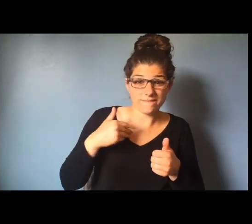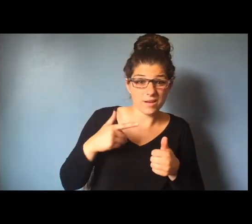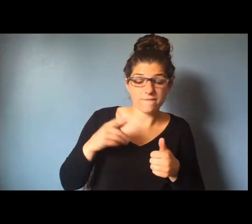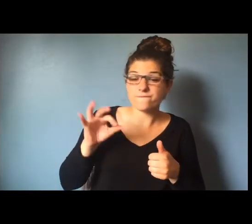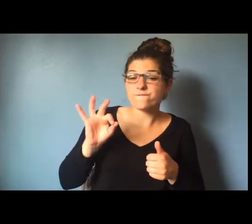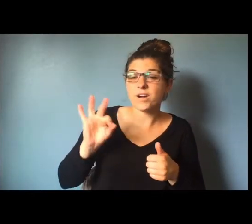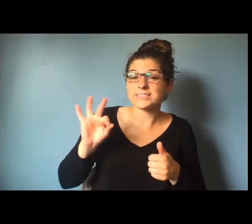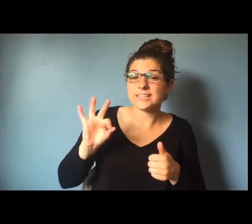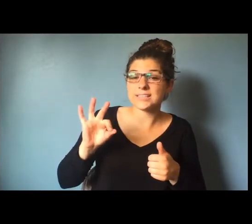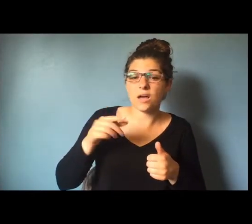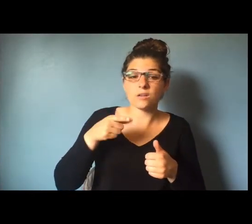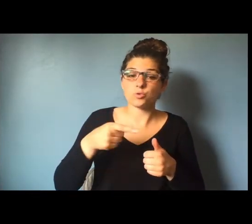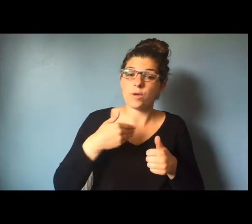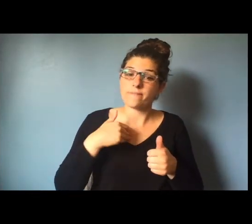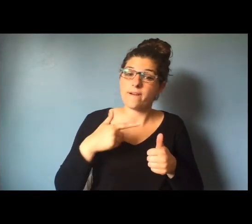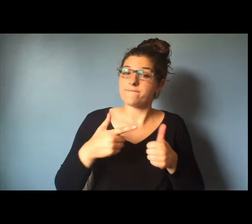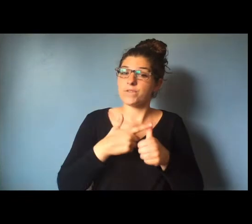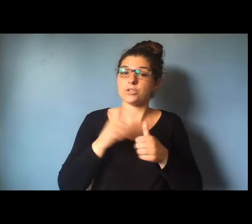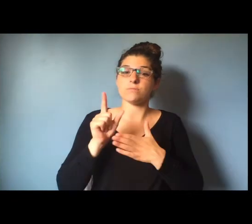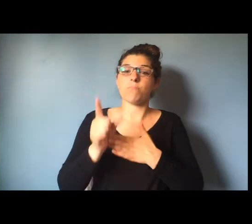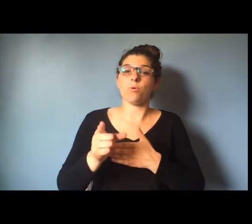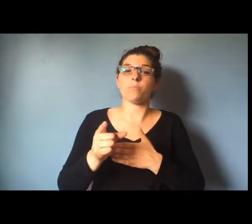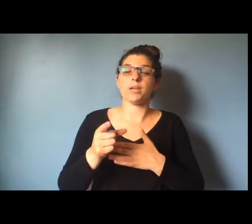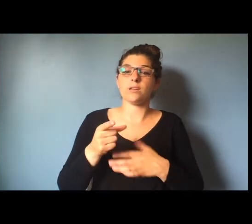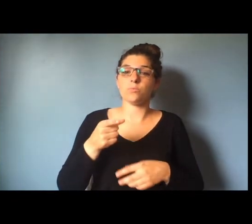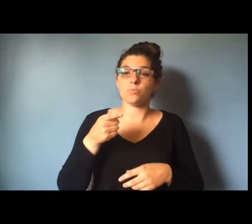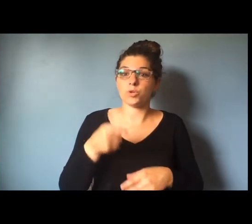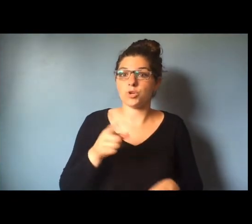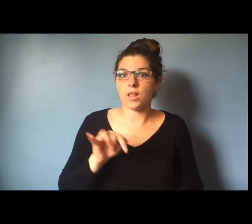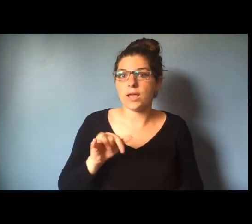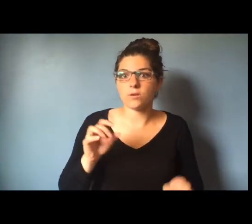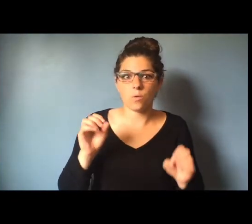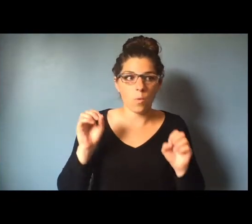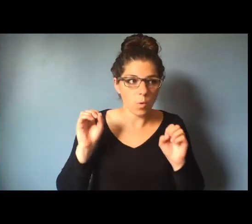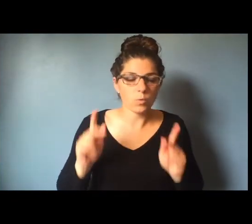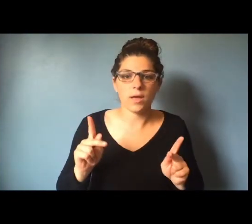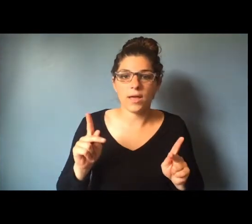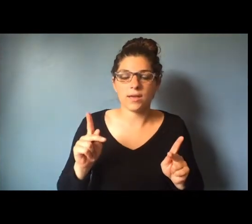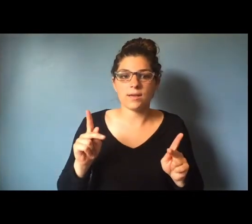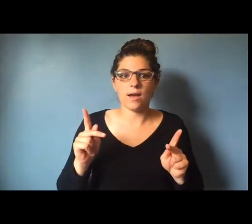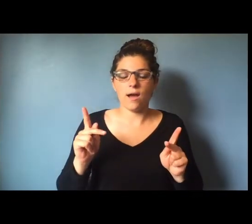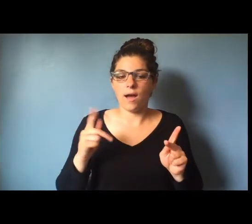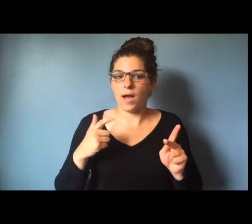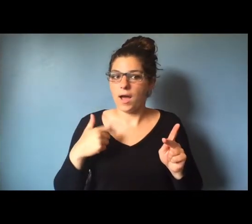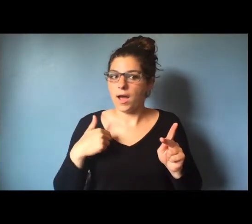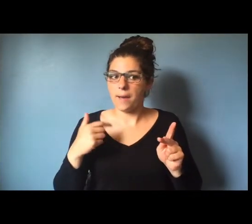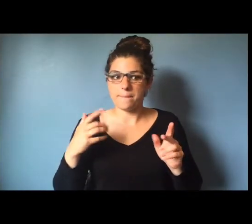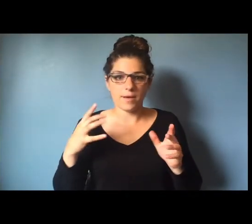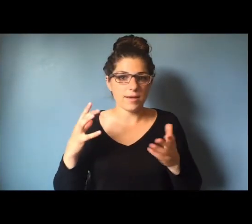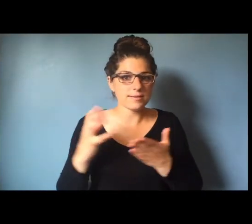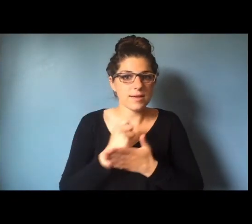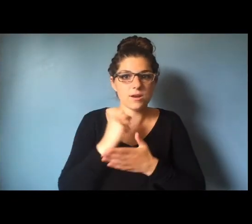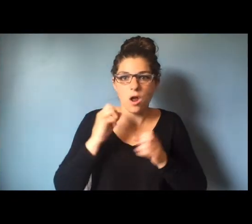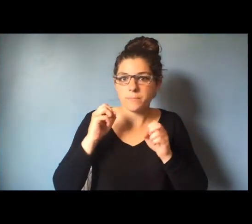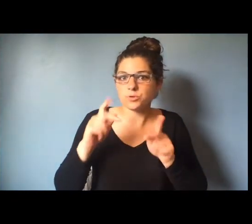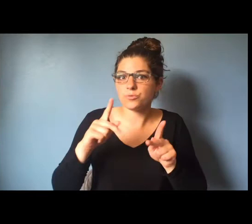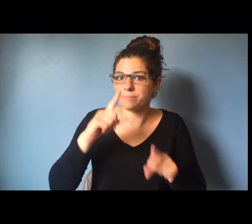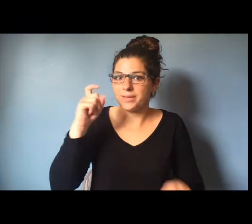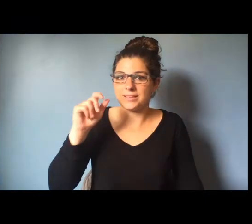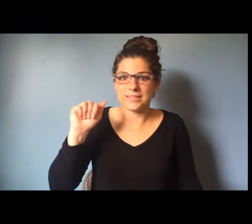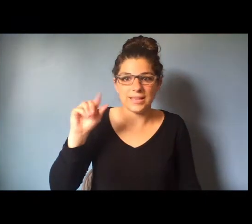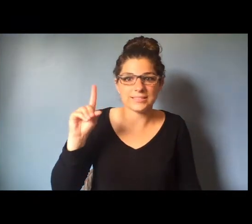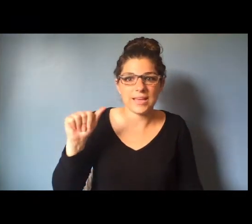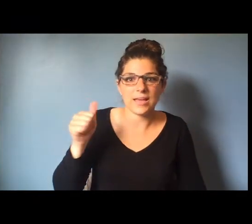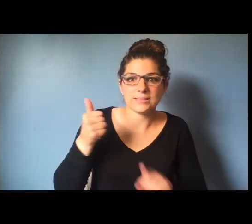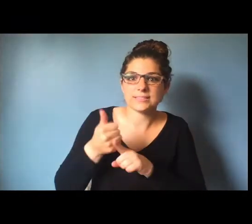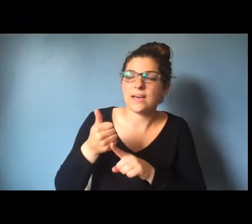Francesco, was there first moment where you're like, okay, I'm getting this opportunity because the ADA